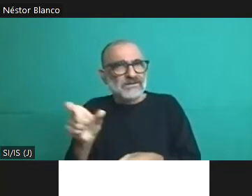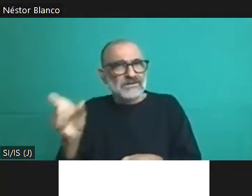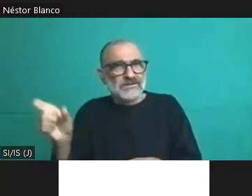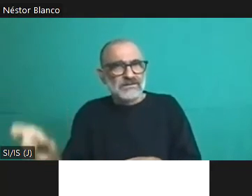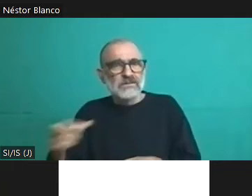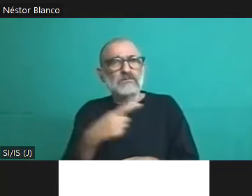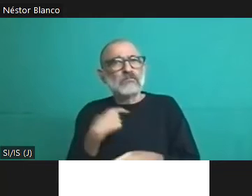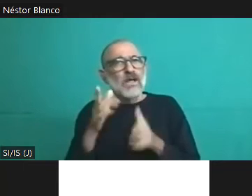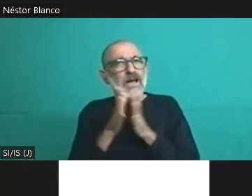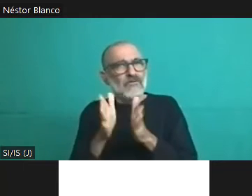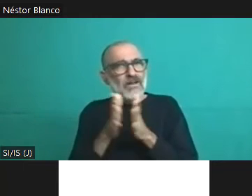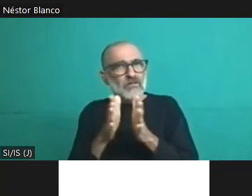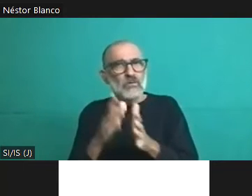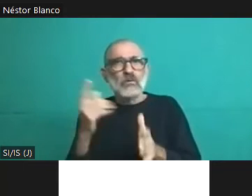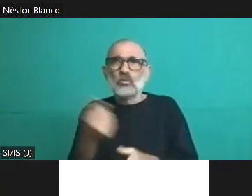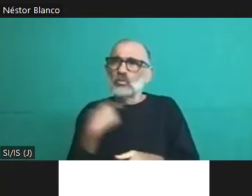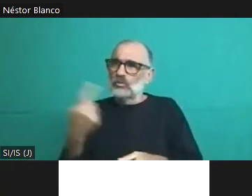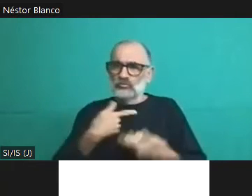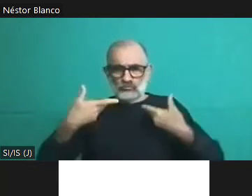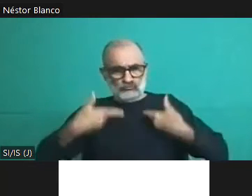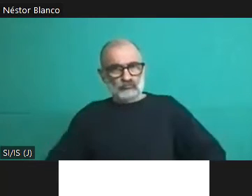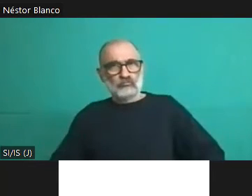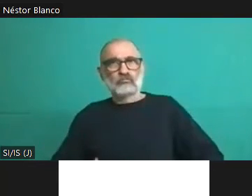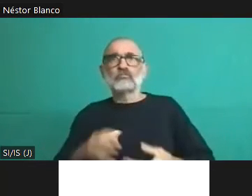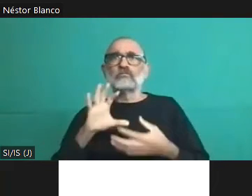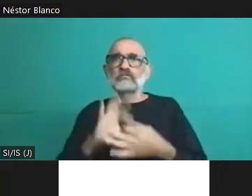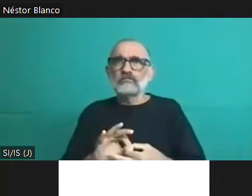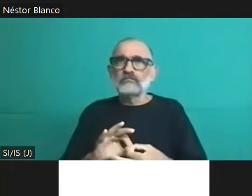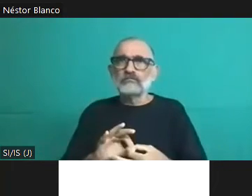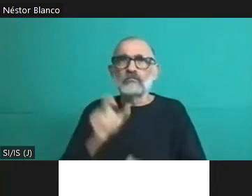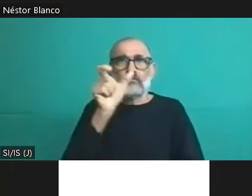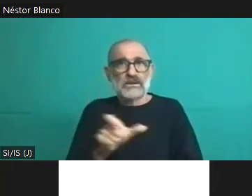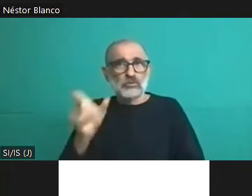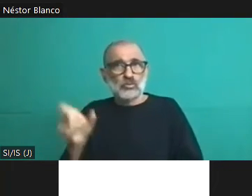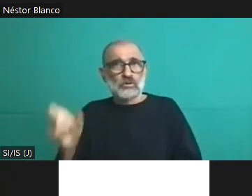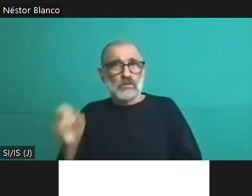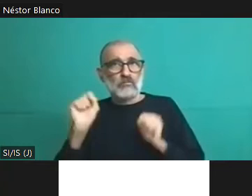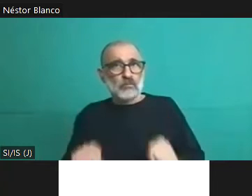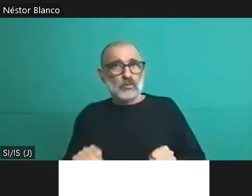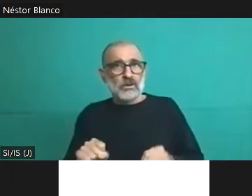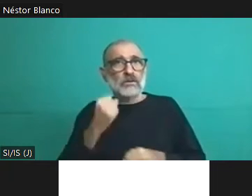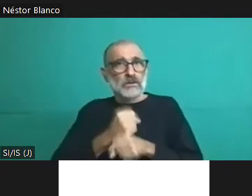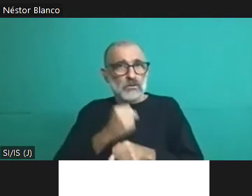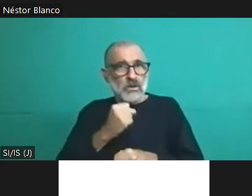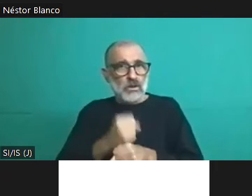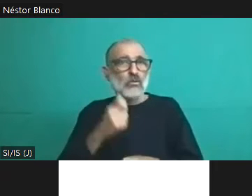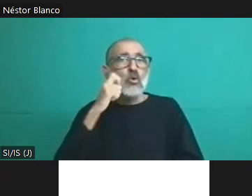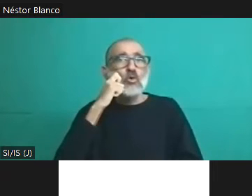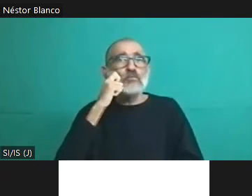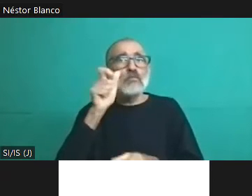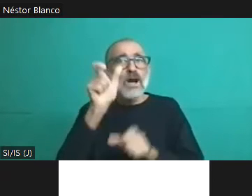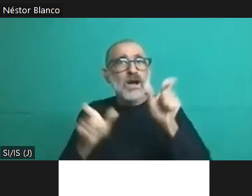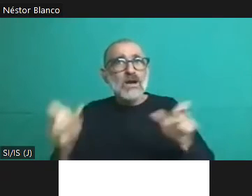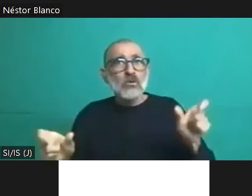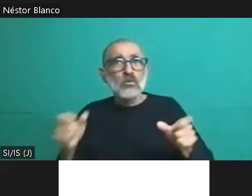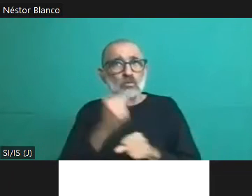health staff that will allow us to change the culture among our workers. Infection prevention is